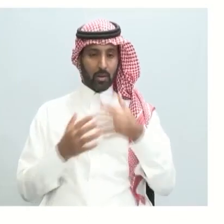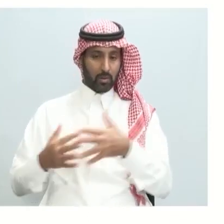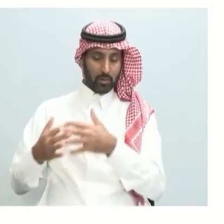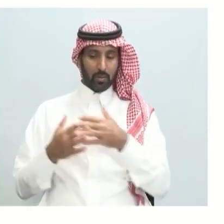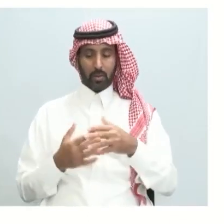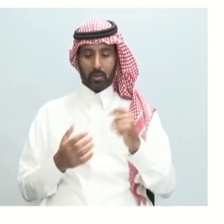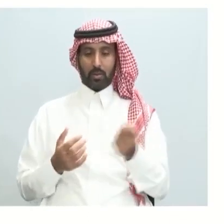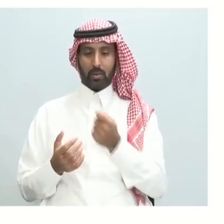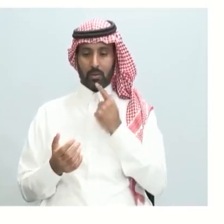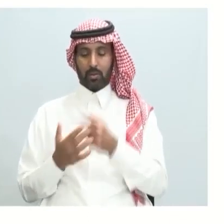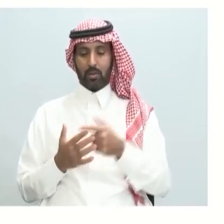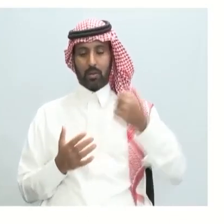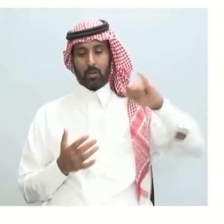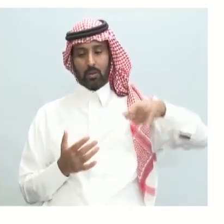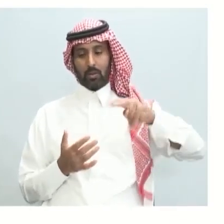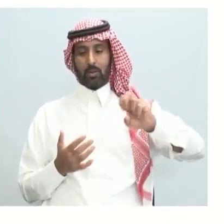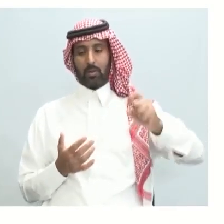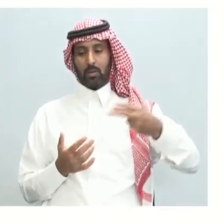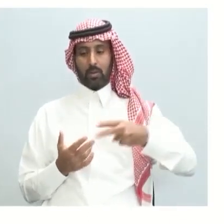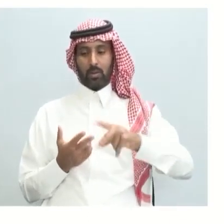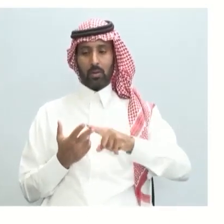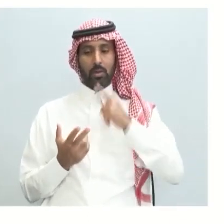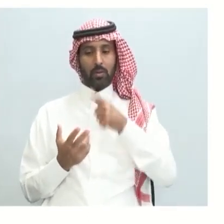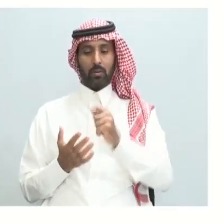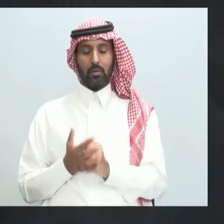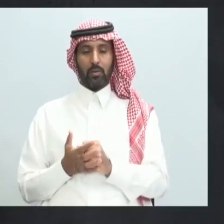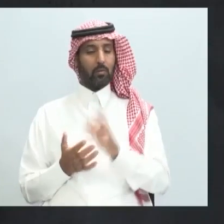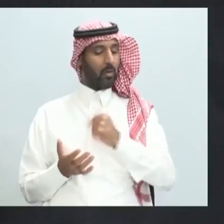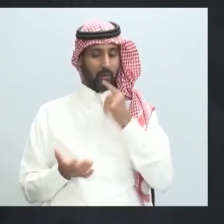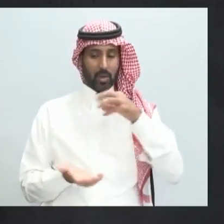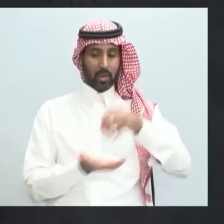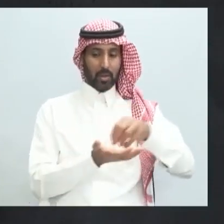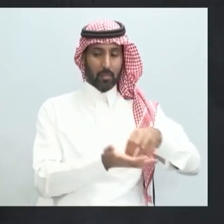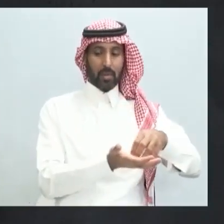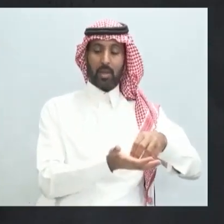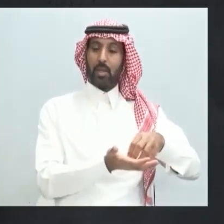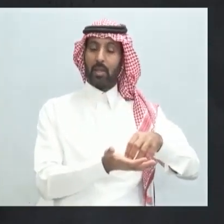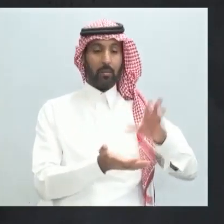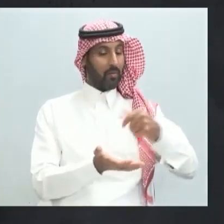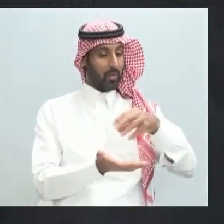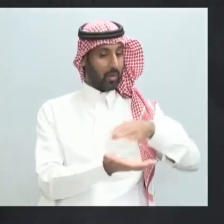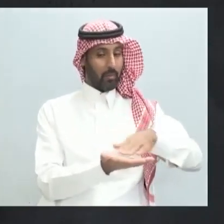and actor John Payne. So, you know the saying, there's no place like home.